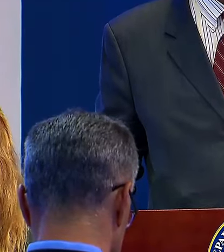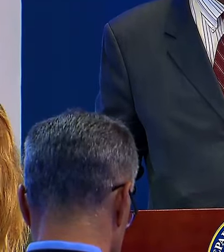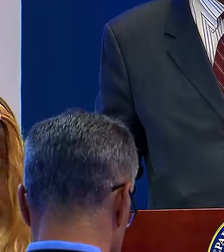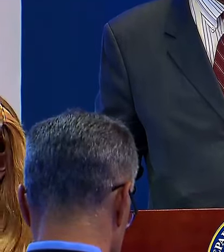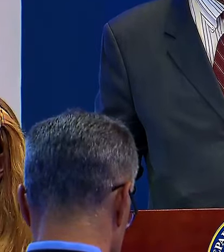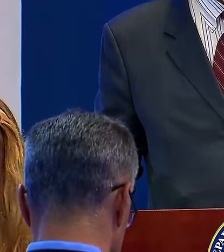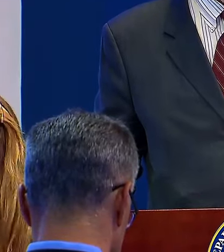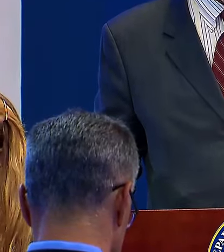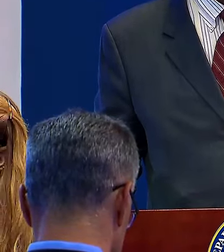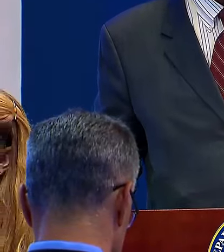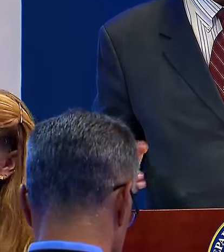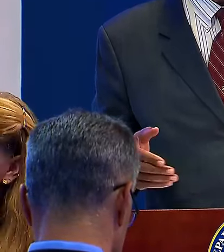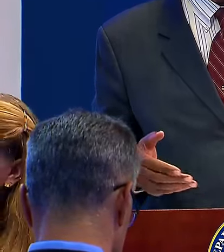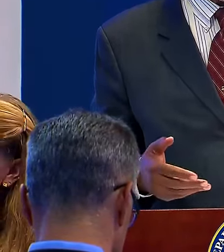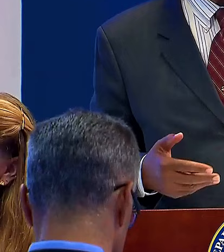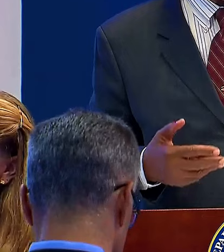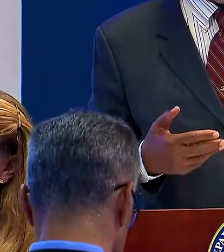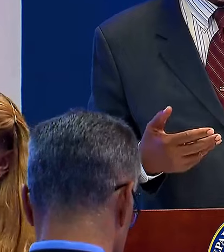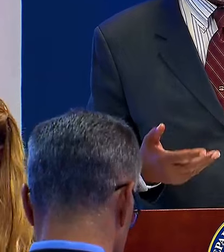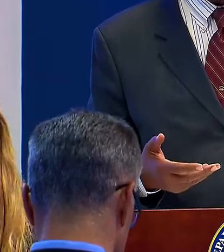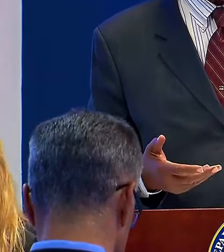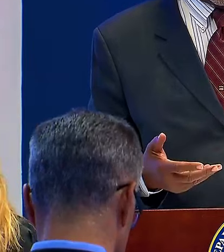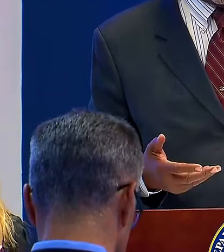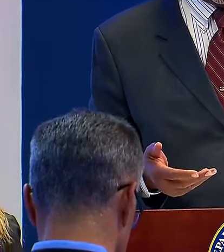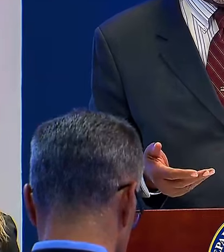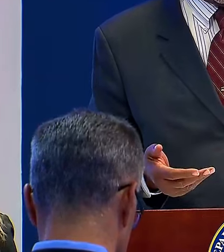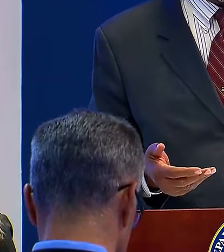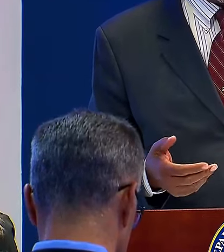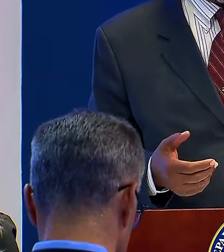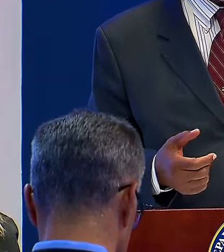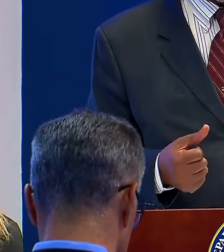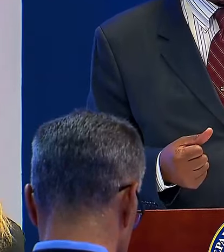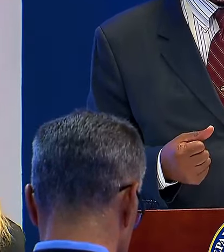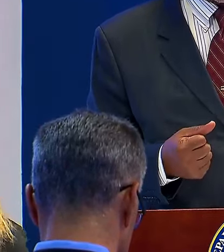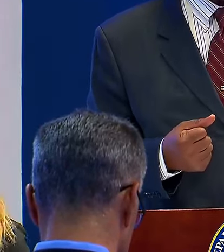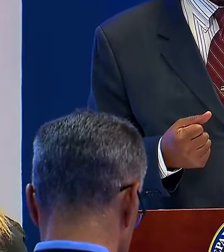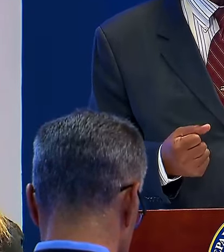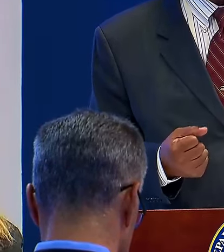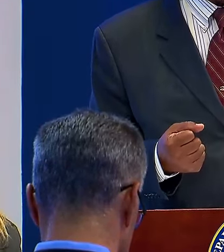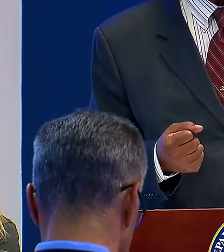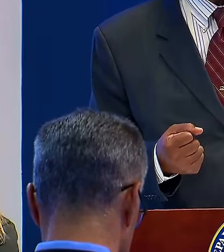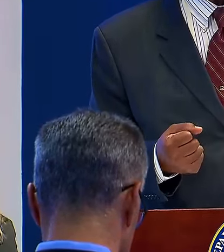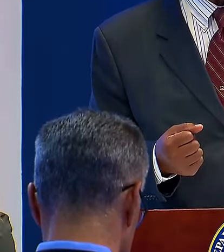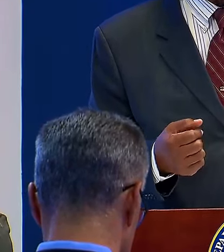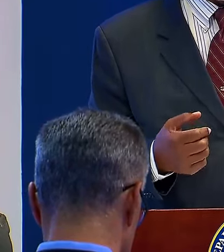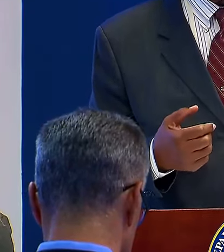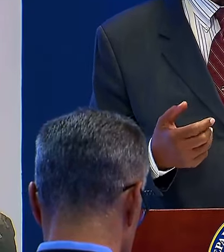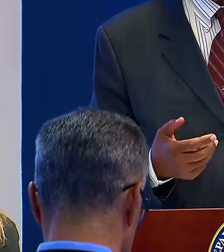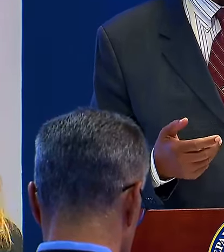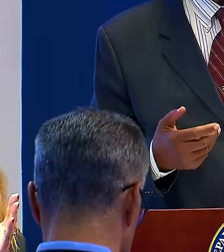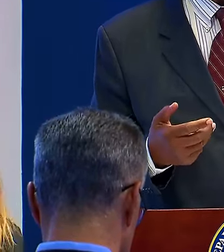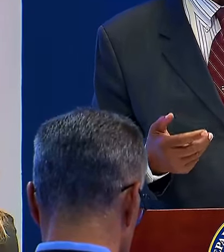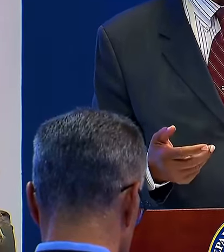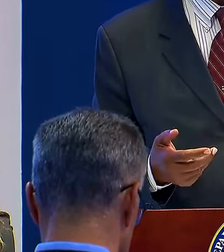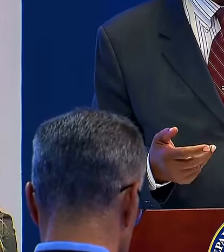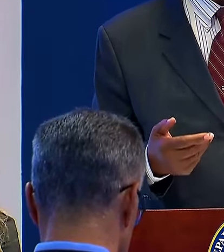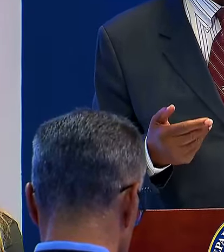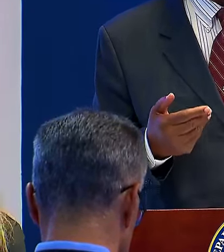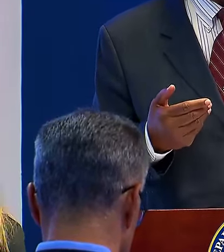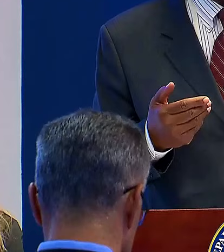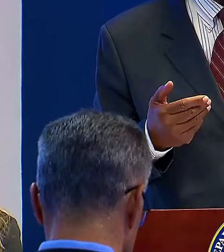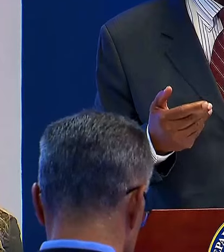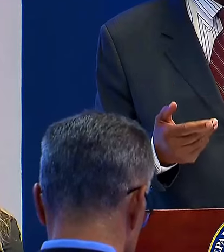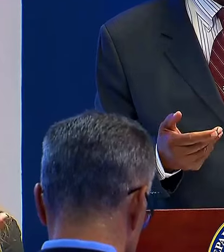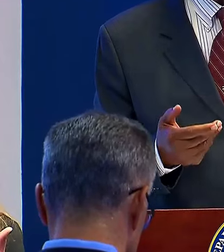this. And in the spirit of hope, one of anticipation, and one that